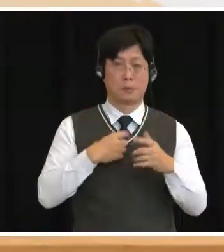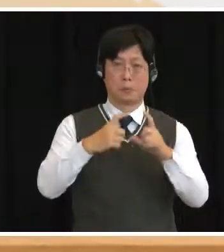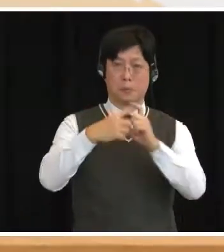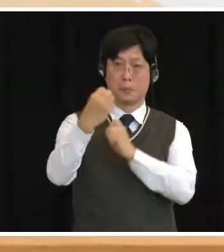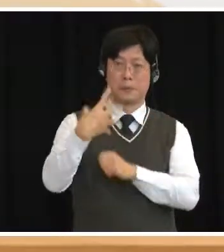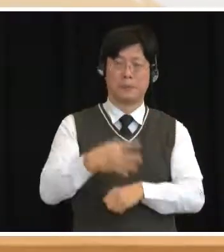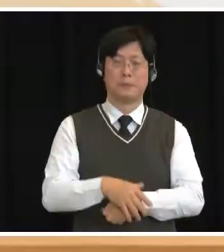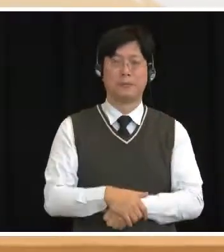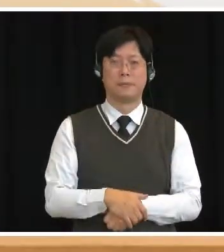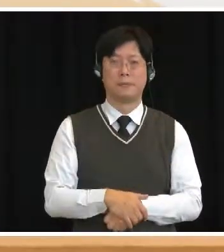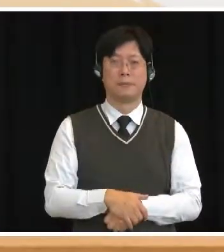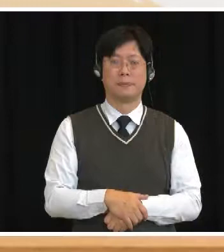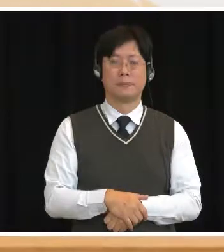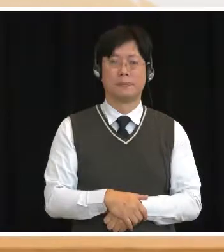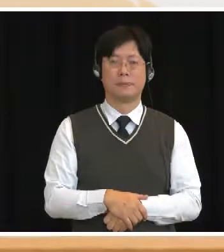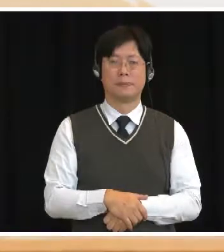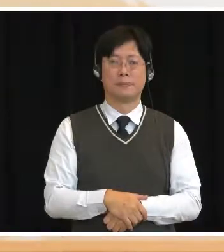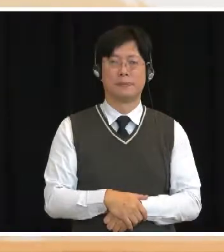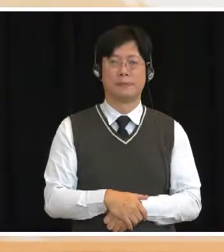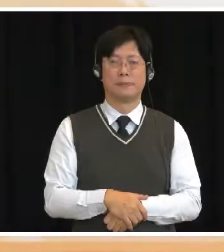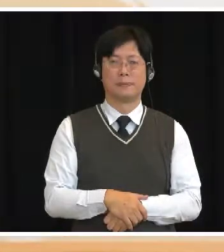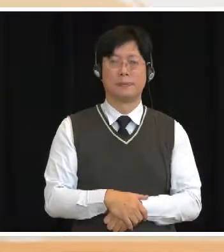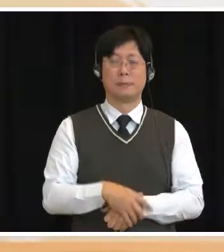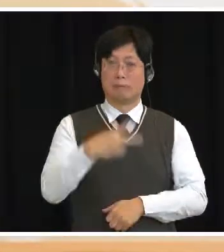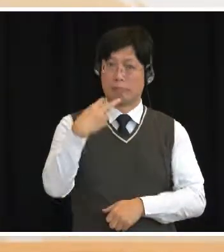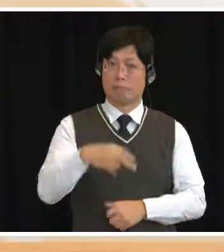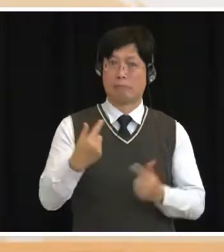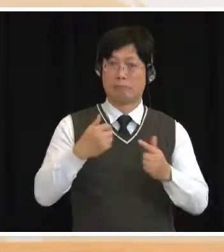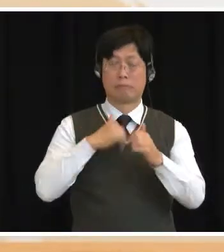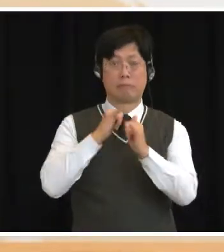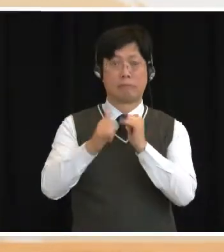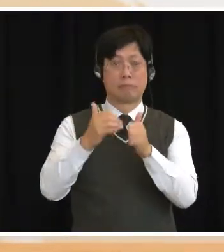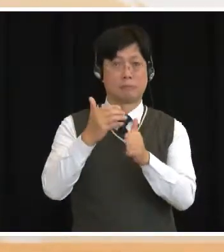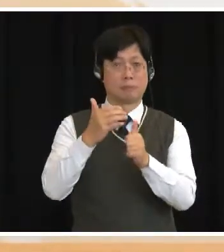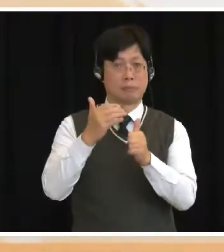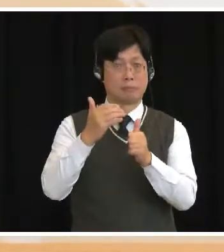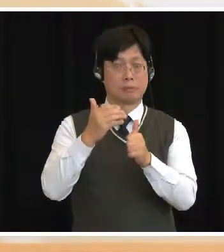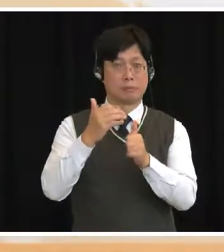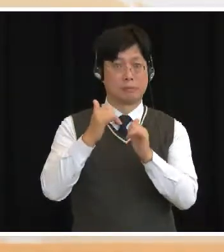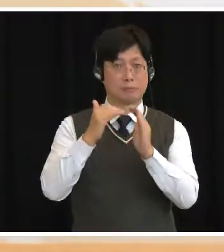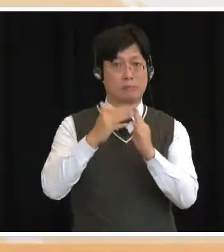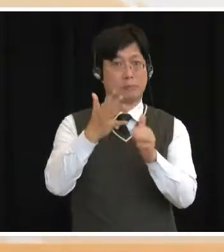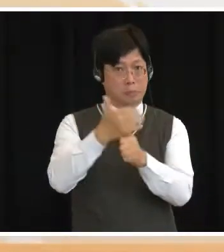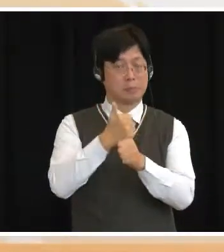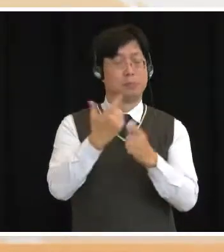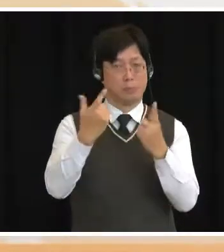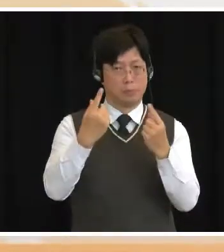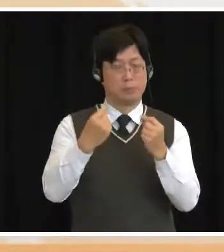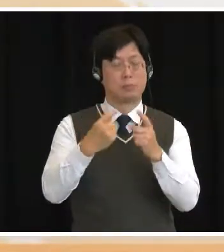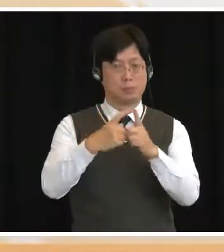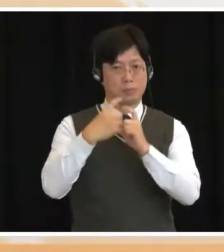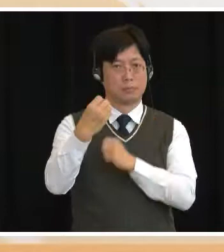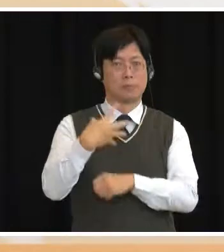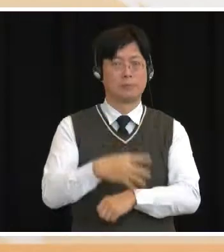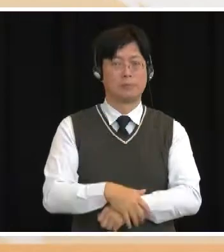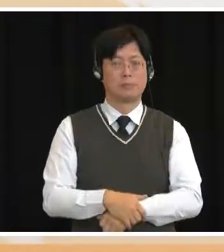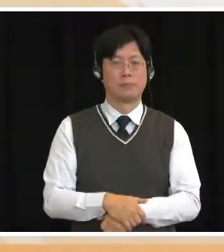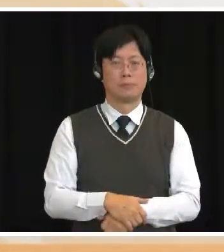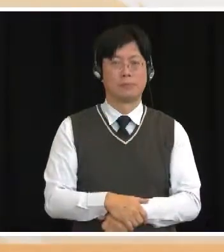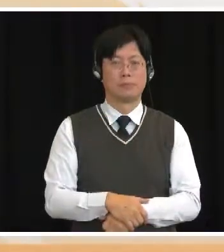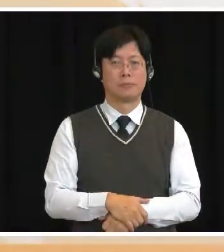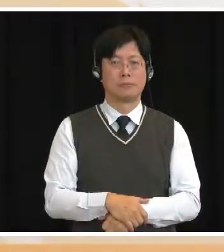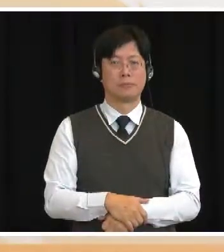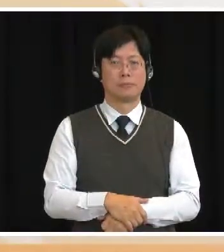Affairs is the lead minister in the field of children's rights. Thank you all for